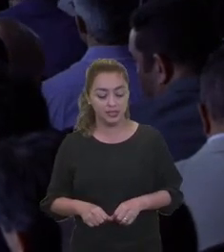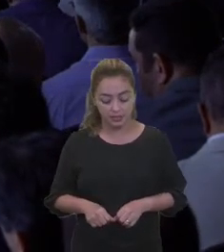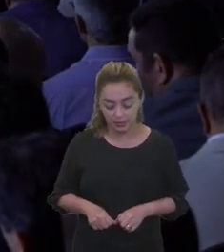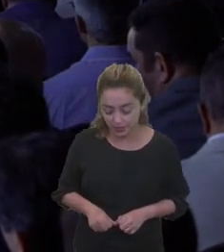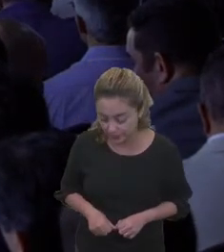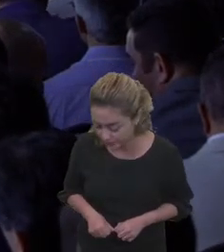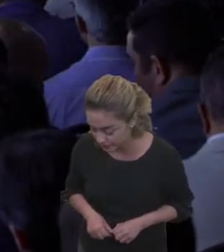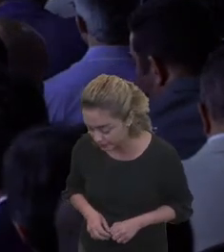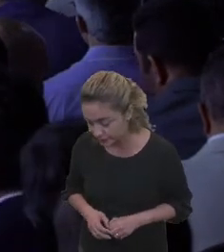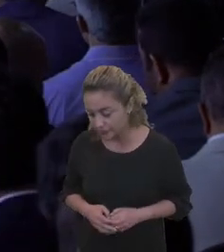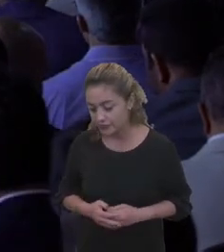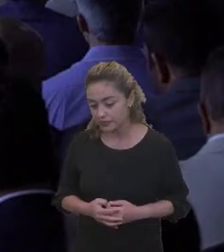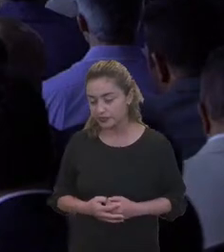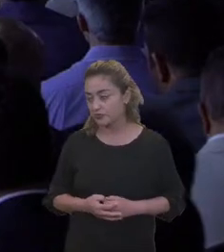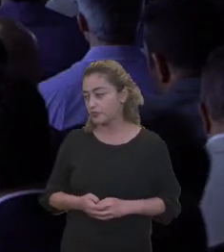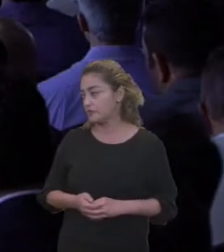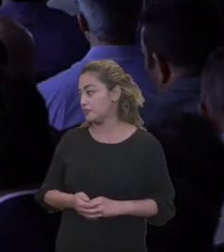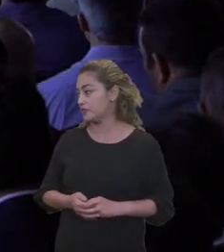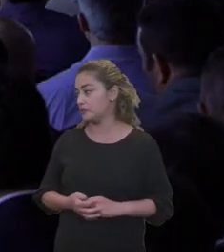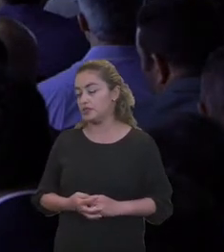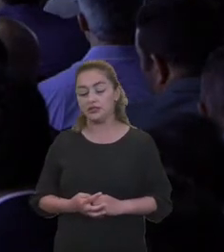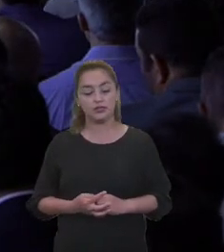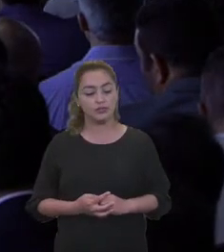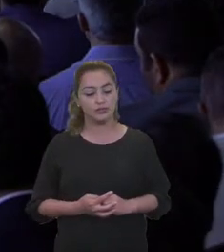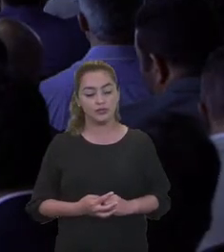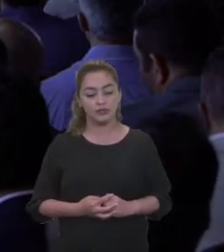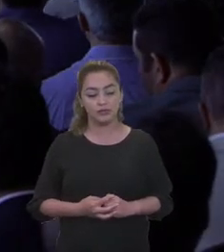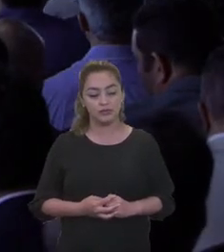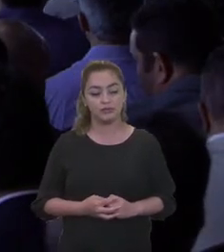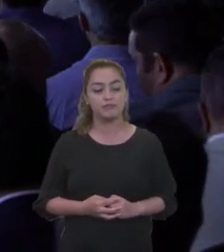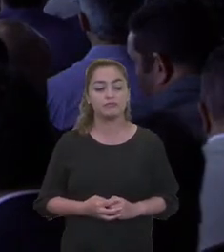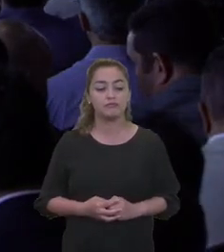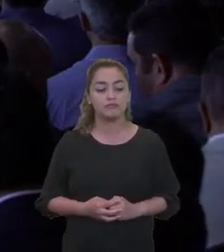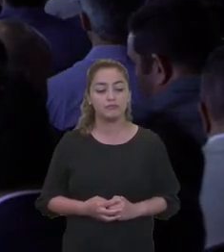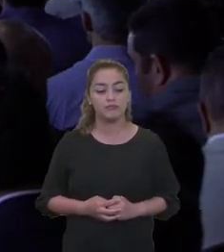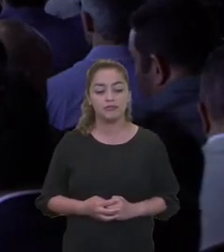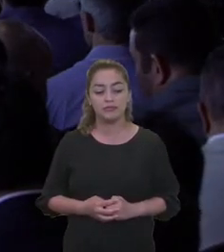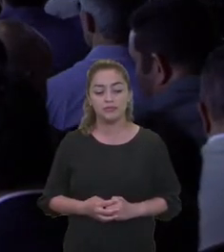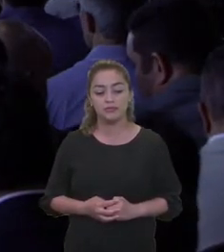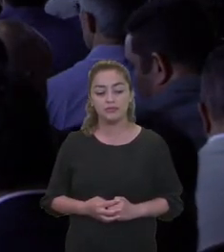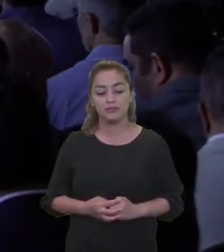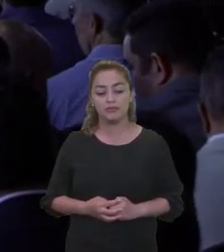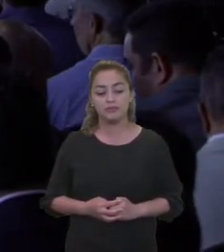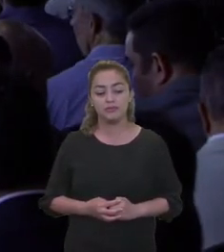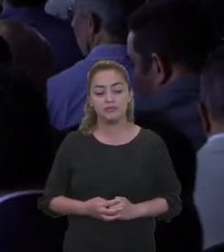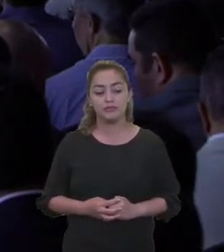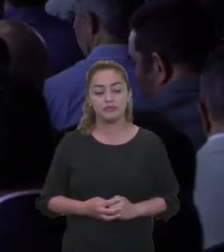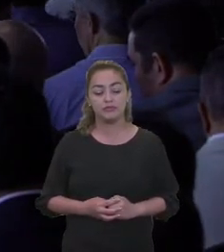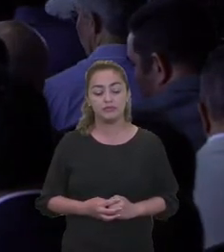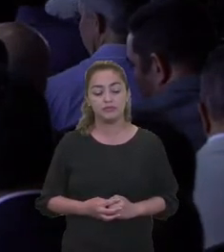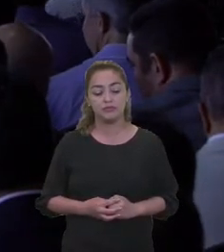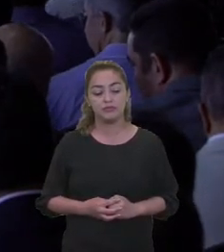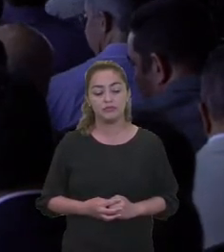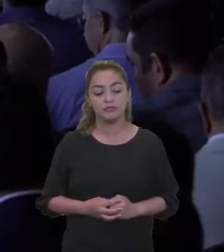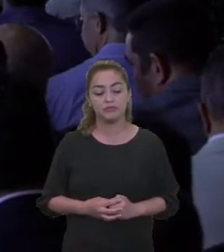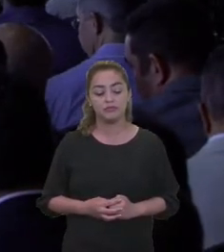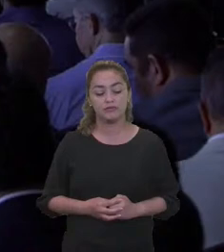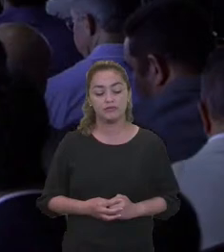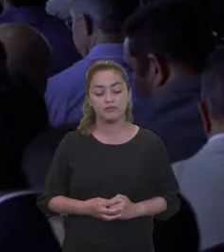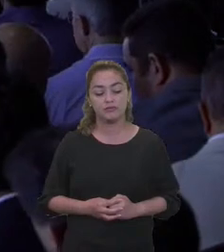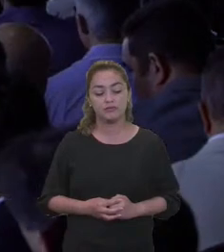to me after I came out, and I only did it after I sold my fintech to a big bank in